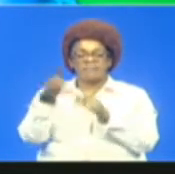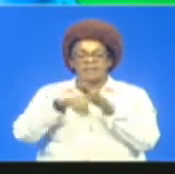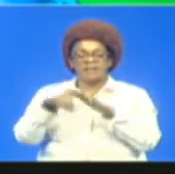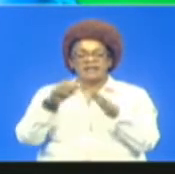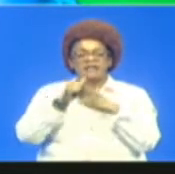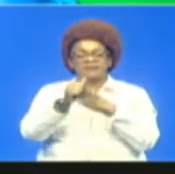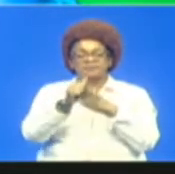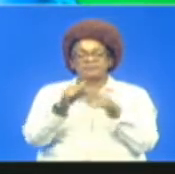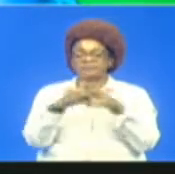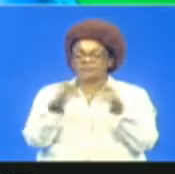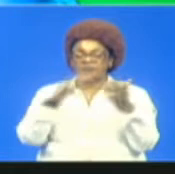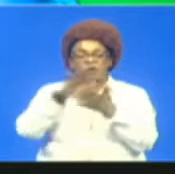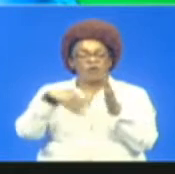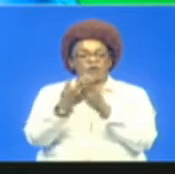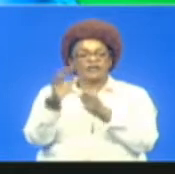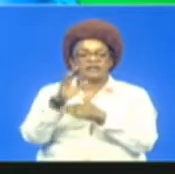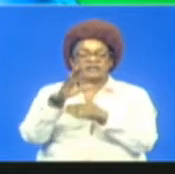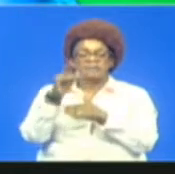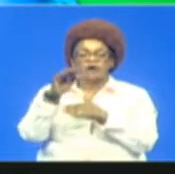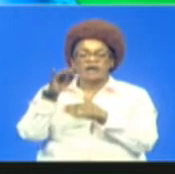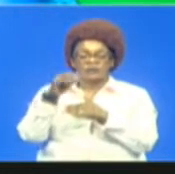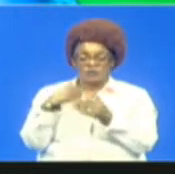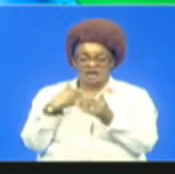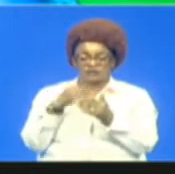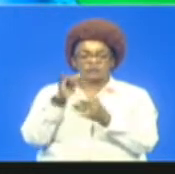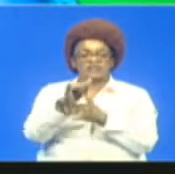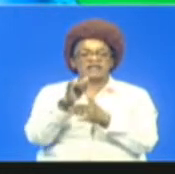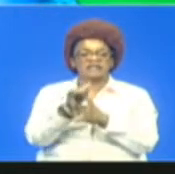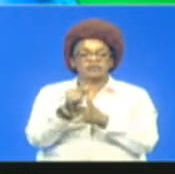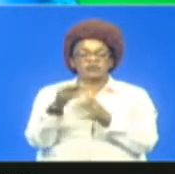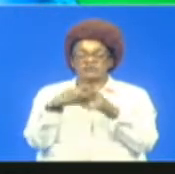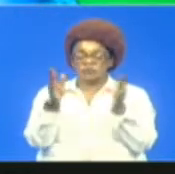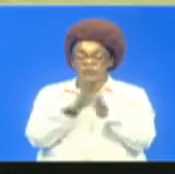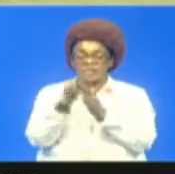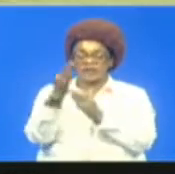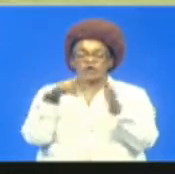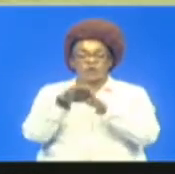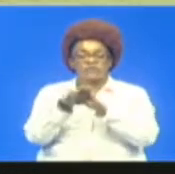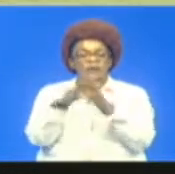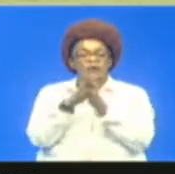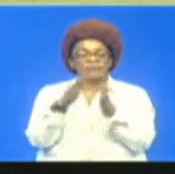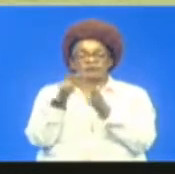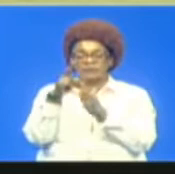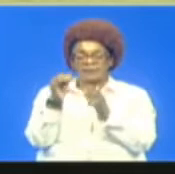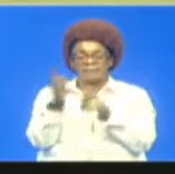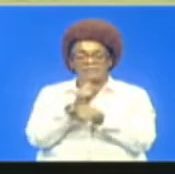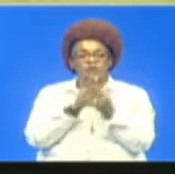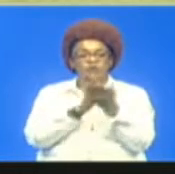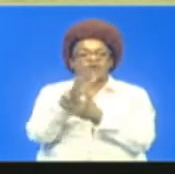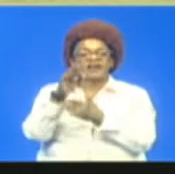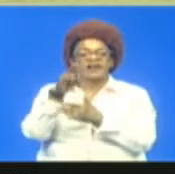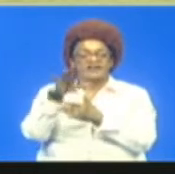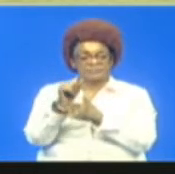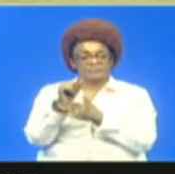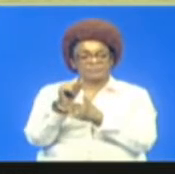kicked off across the country. Makolanders got off to a flying start with 3 goals in the opening 20 minutes through Farida